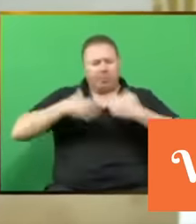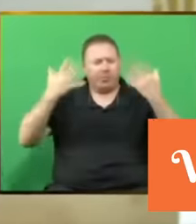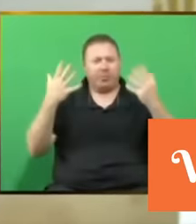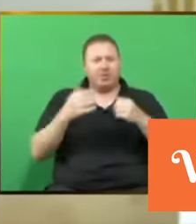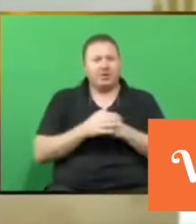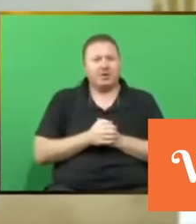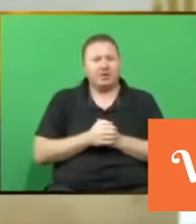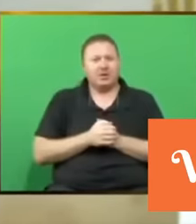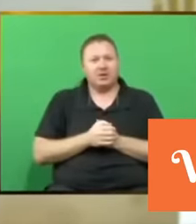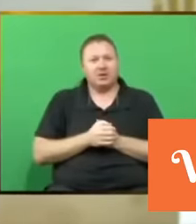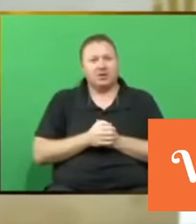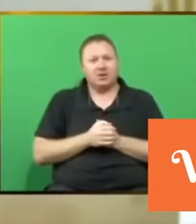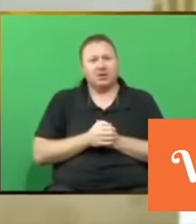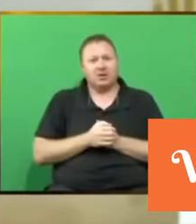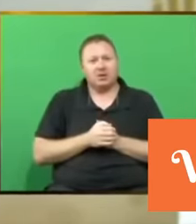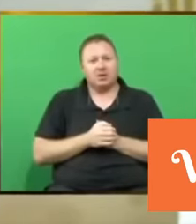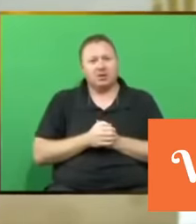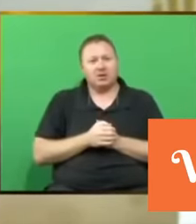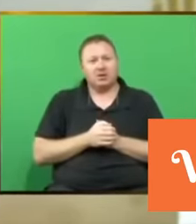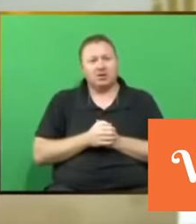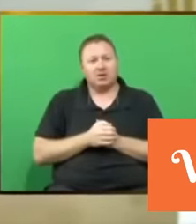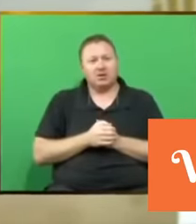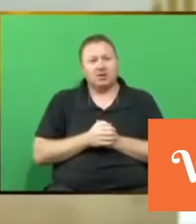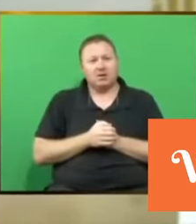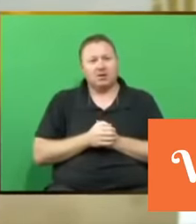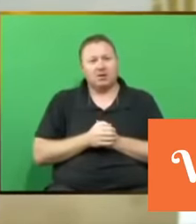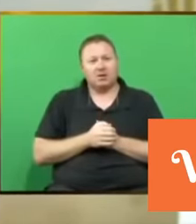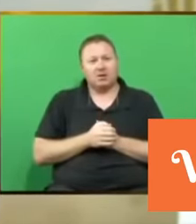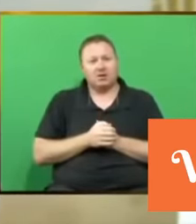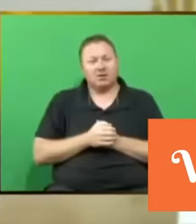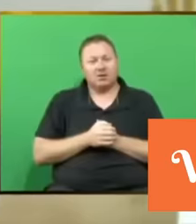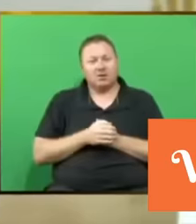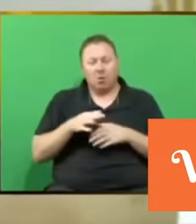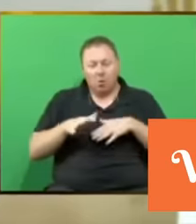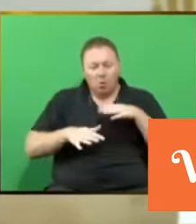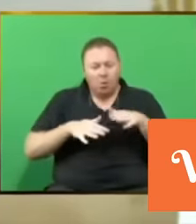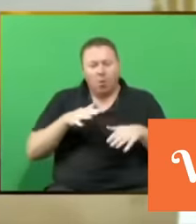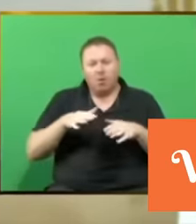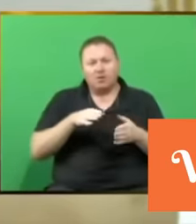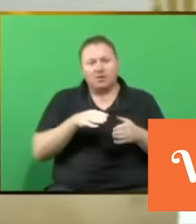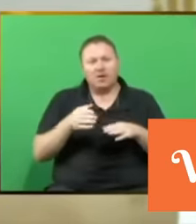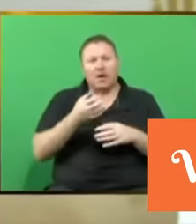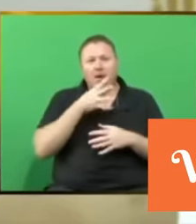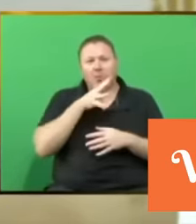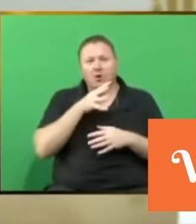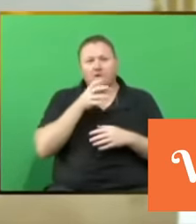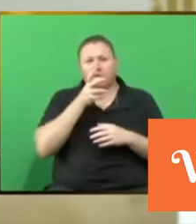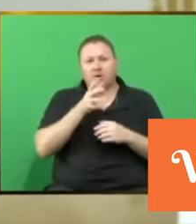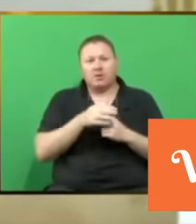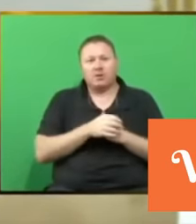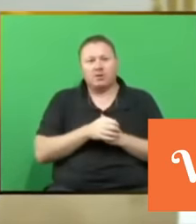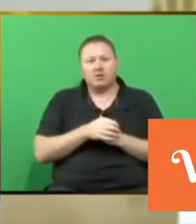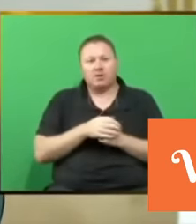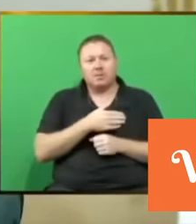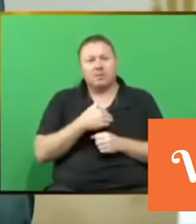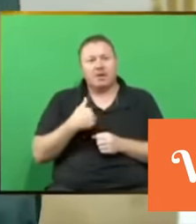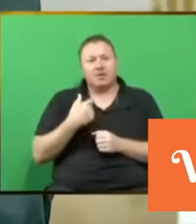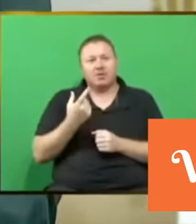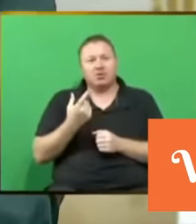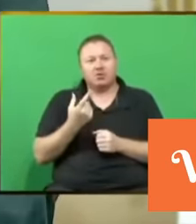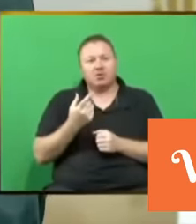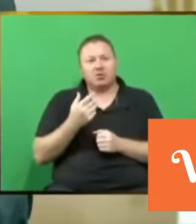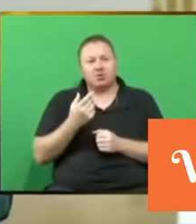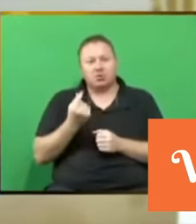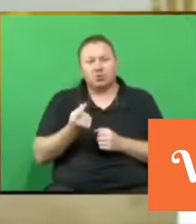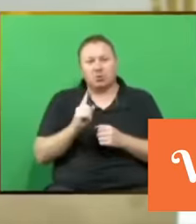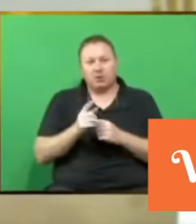or crawling, screaming with their dying breaths. And you know what their mothers are doing, Chairperson?